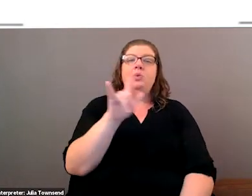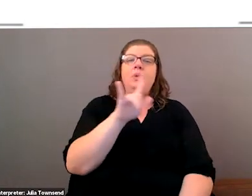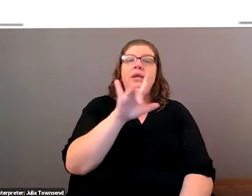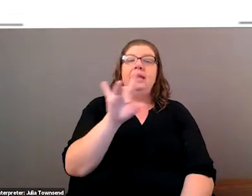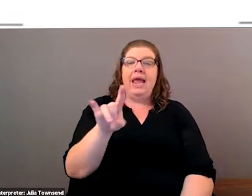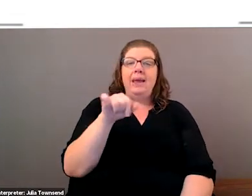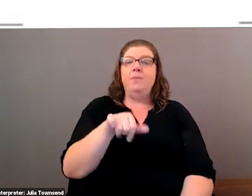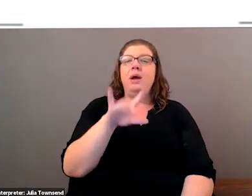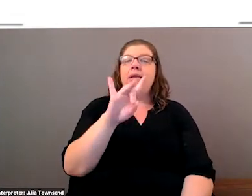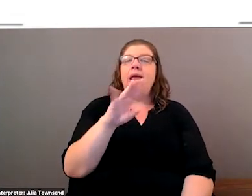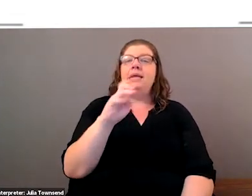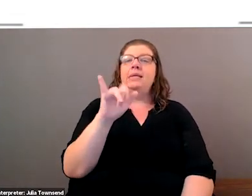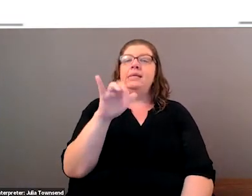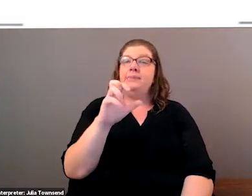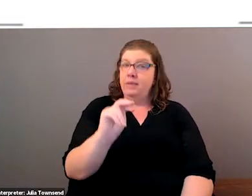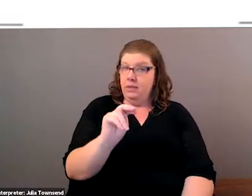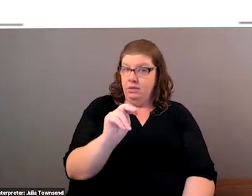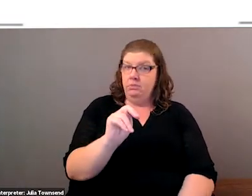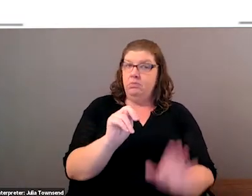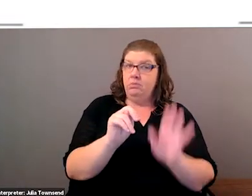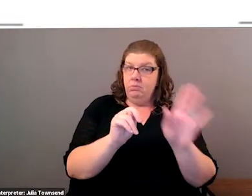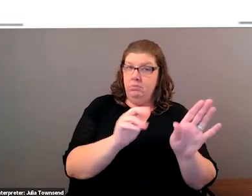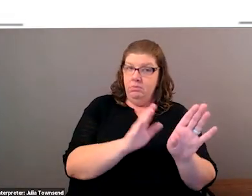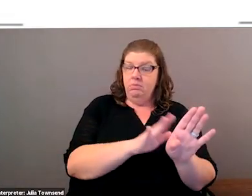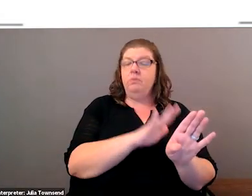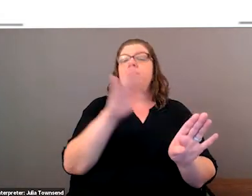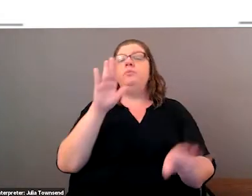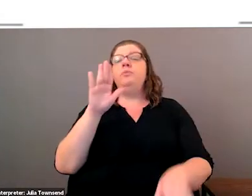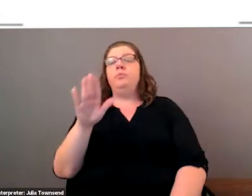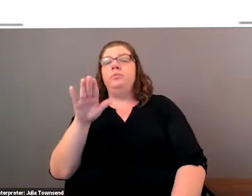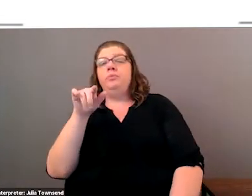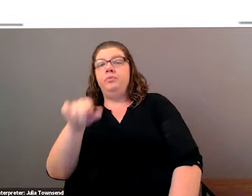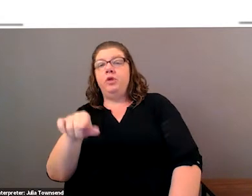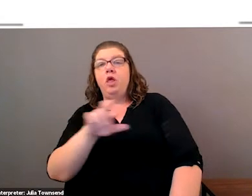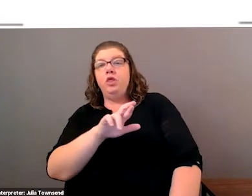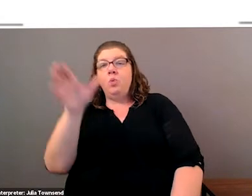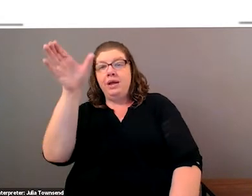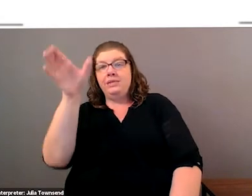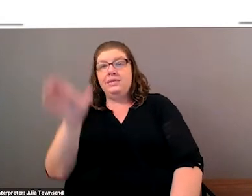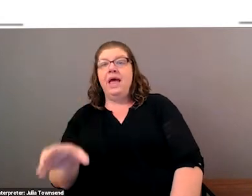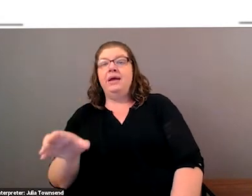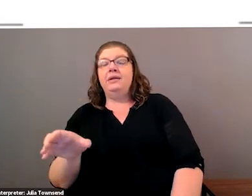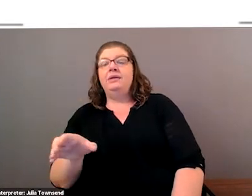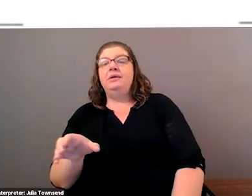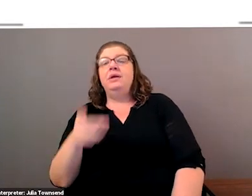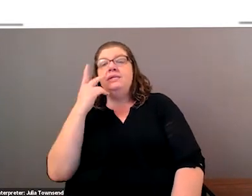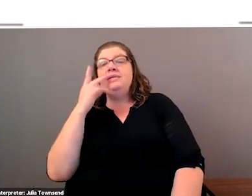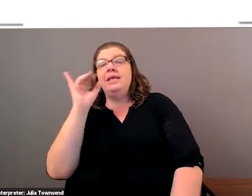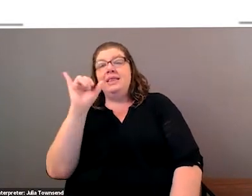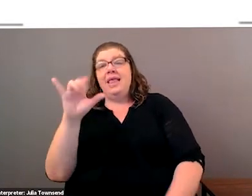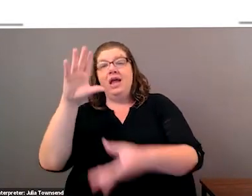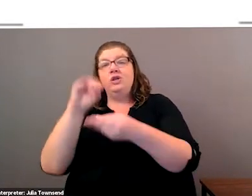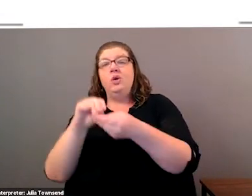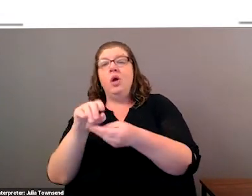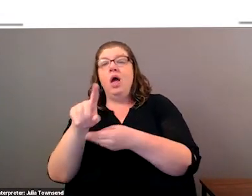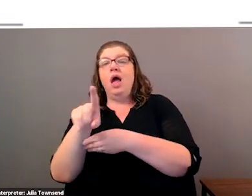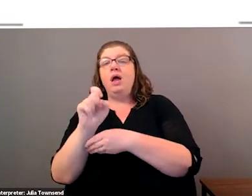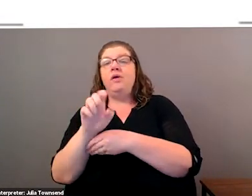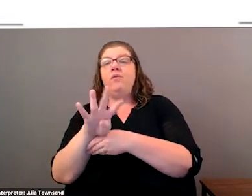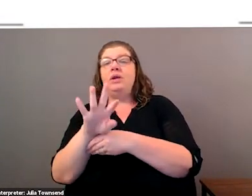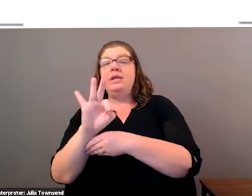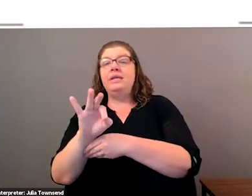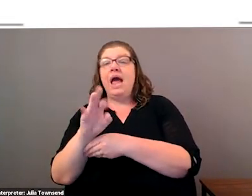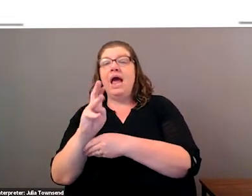128.8 million. Then you go over to the right side of the budget and you see that total is 149